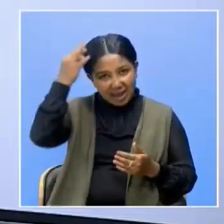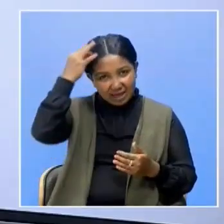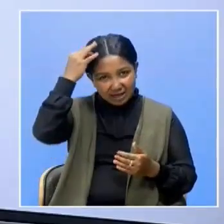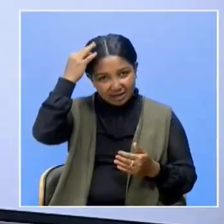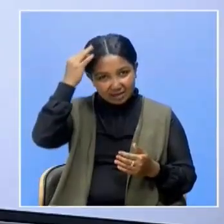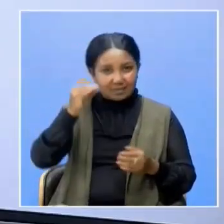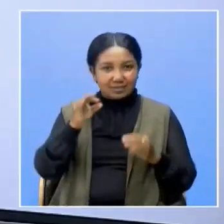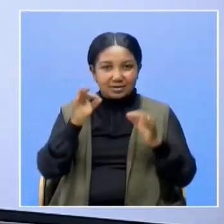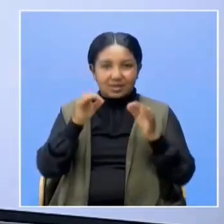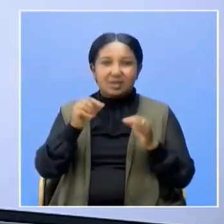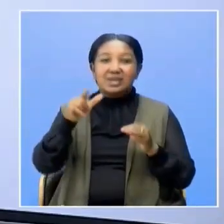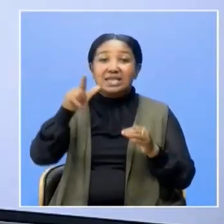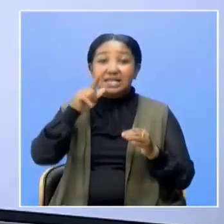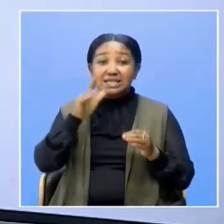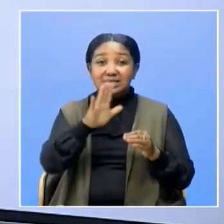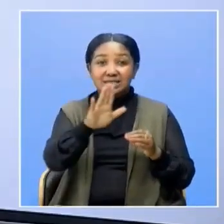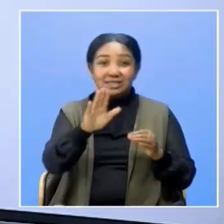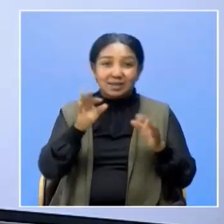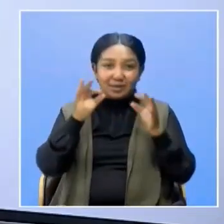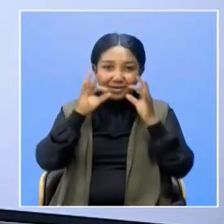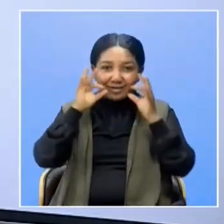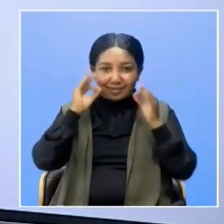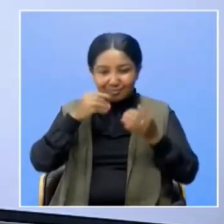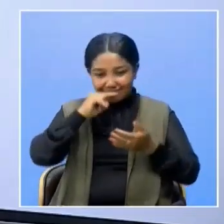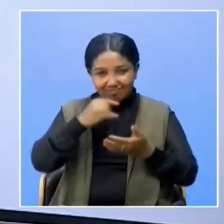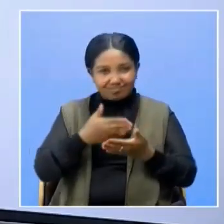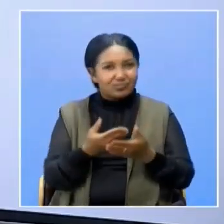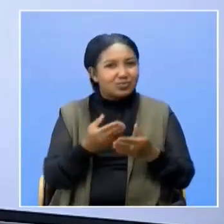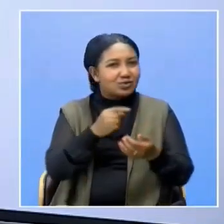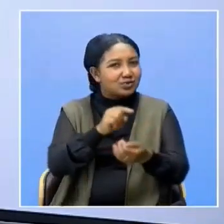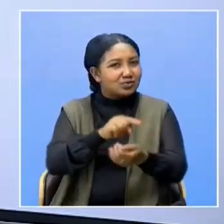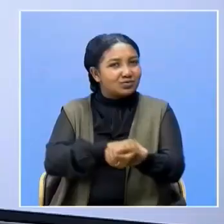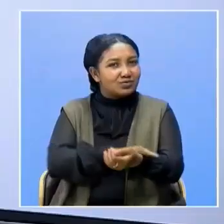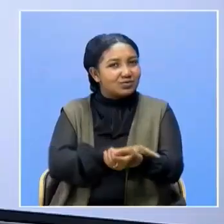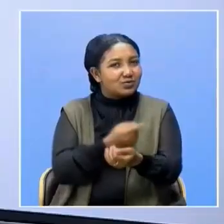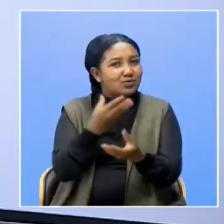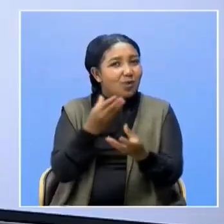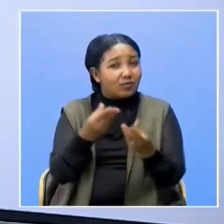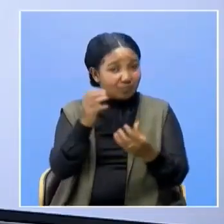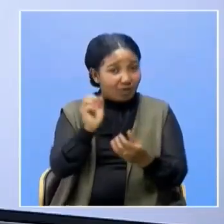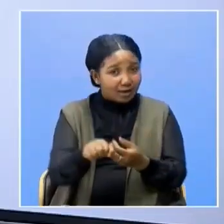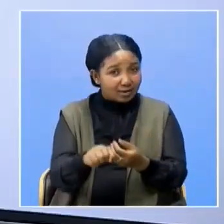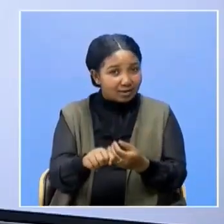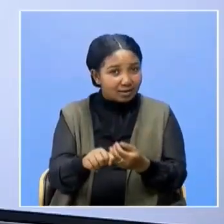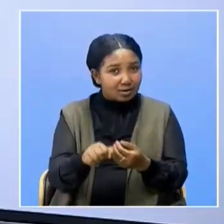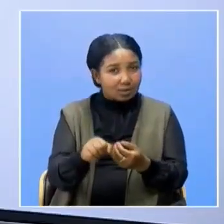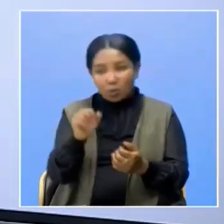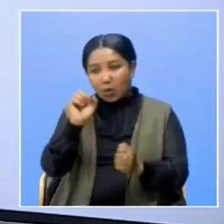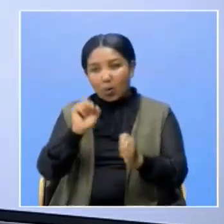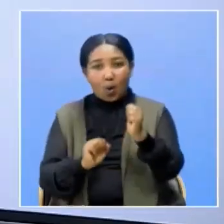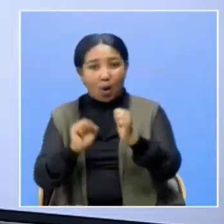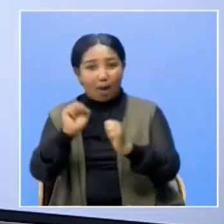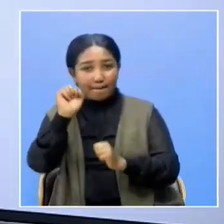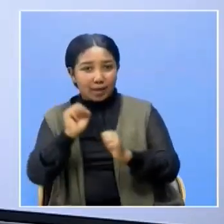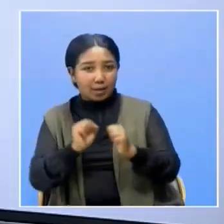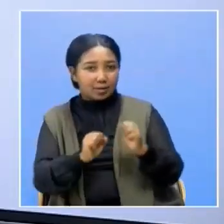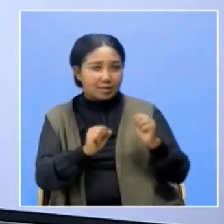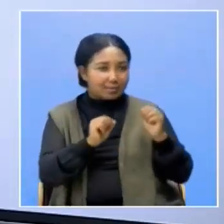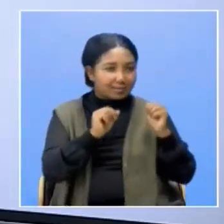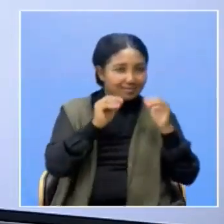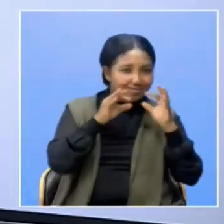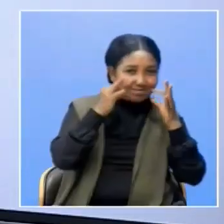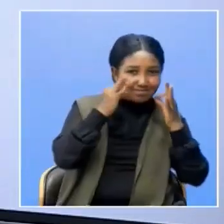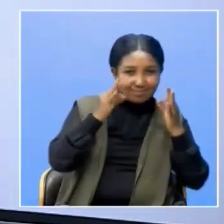kitten, Lily's kitten, her hair was what? The softest. Yeah? But when we compare it